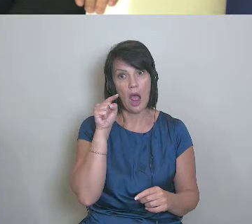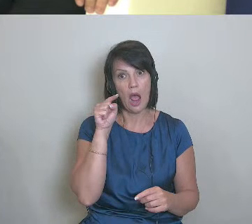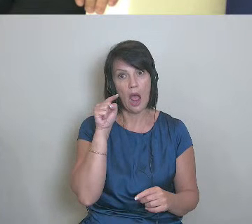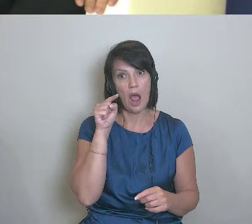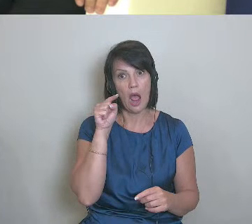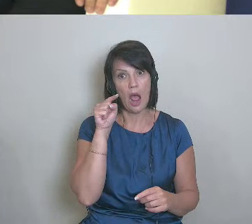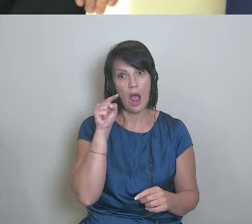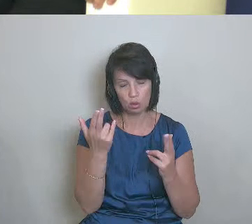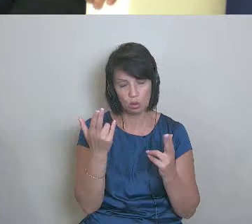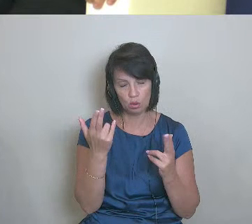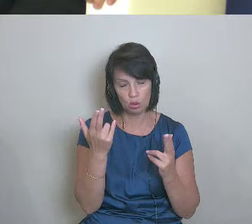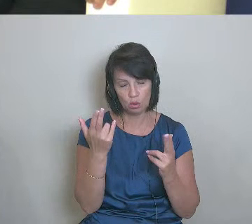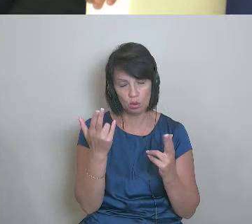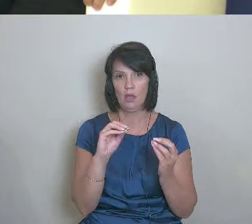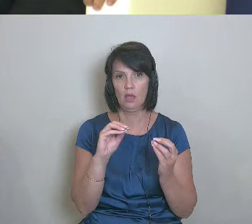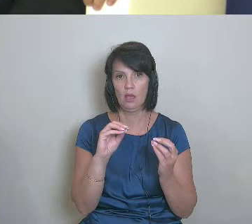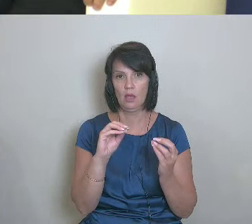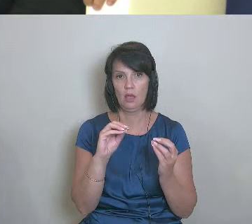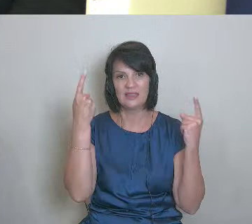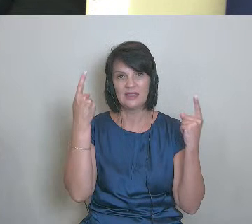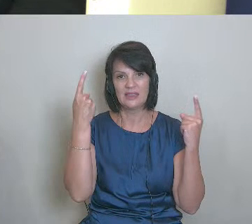problem because there is this